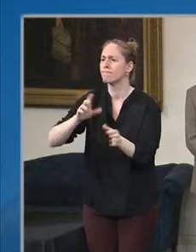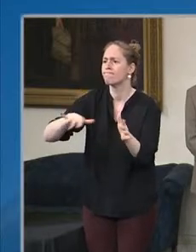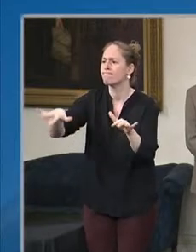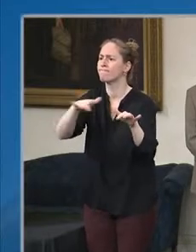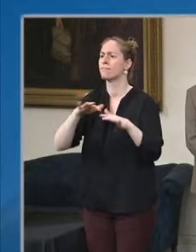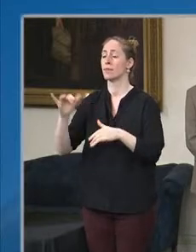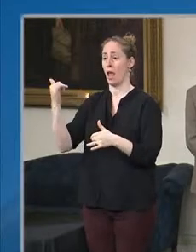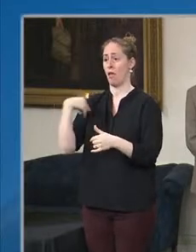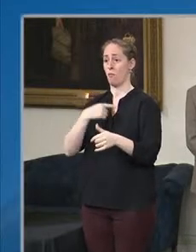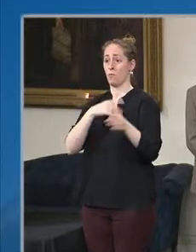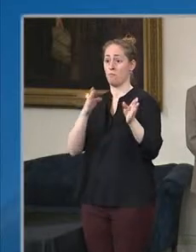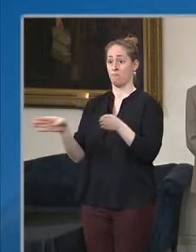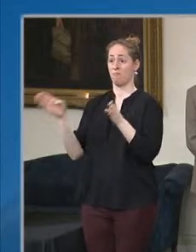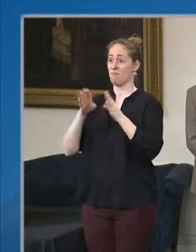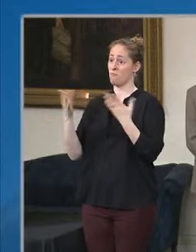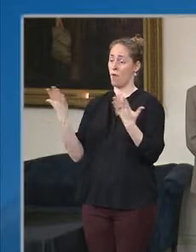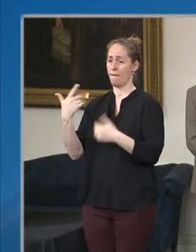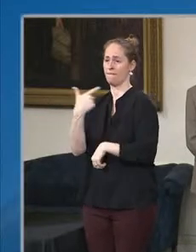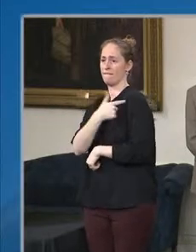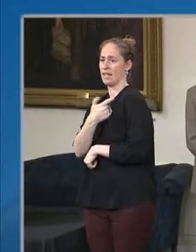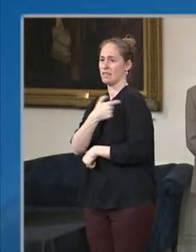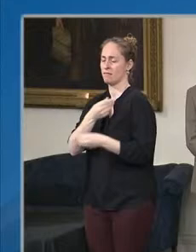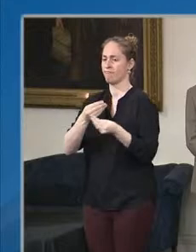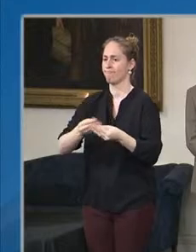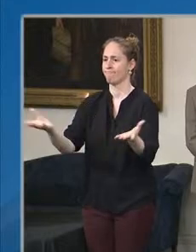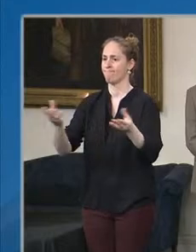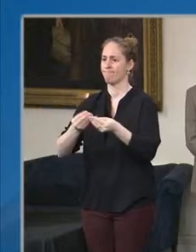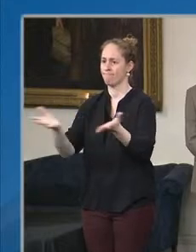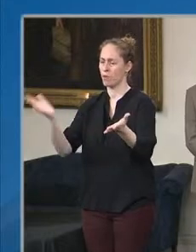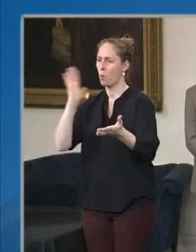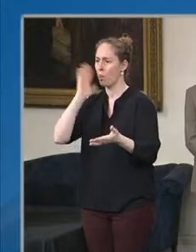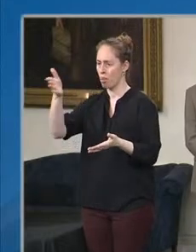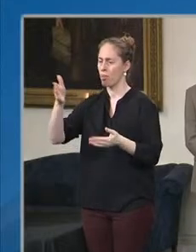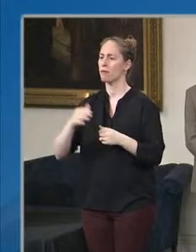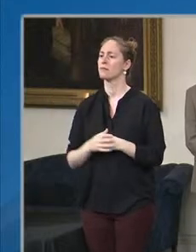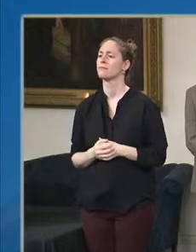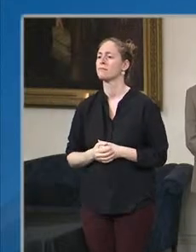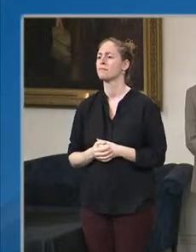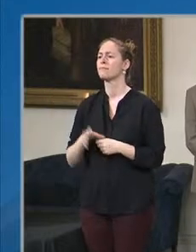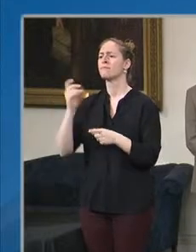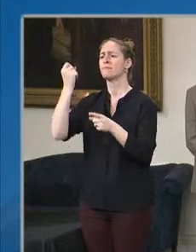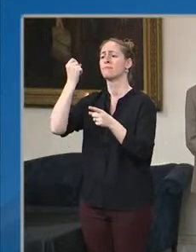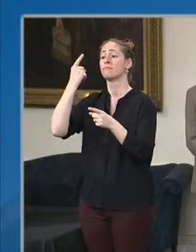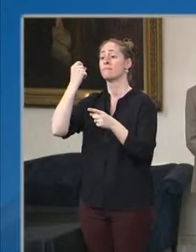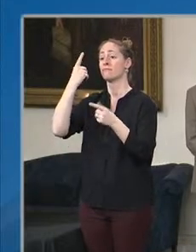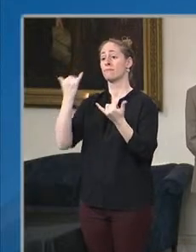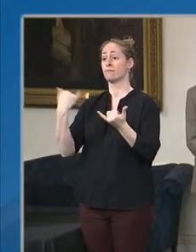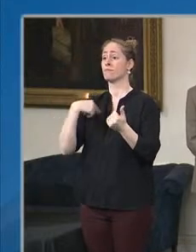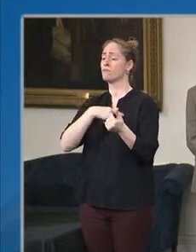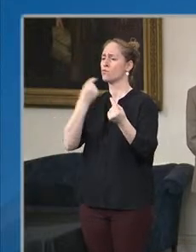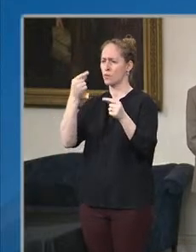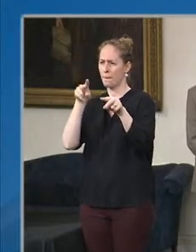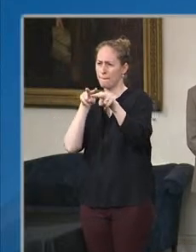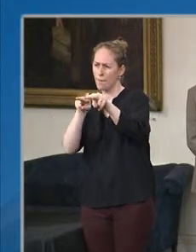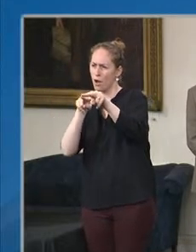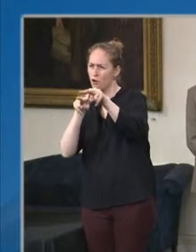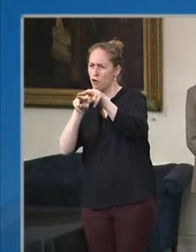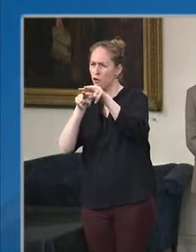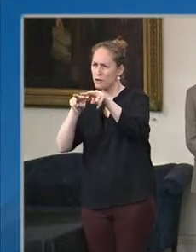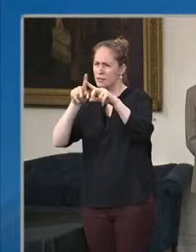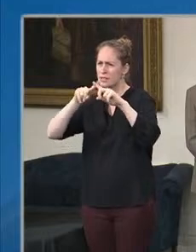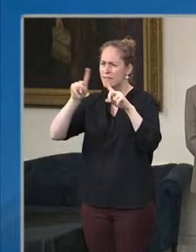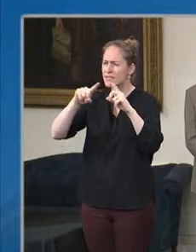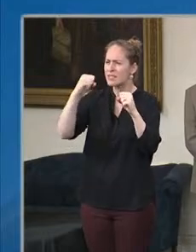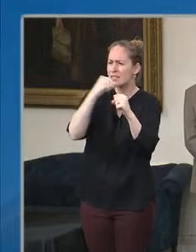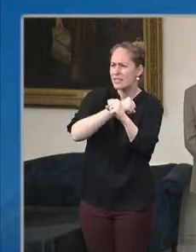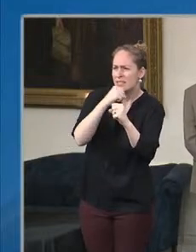way. We are continuing to constantly monitor all of the data, the metrics, and the